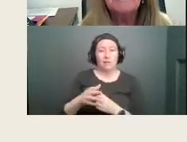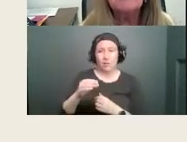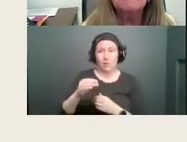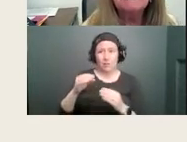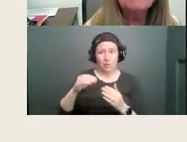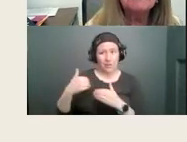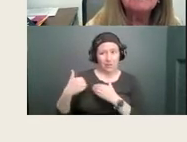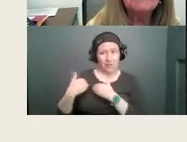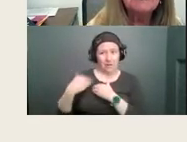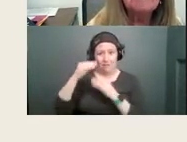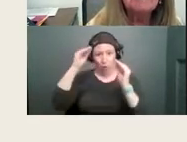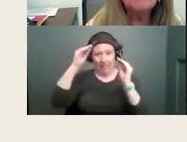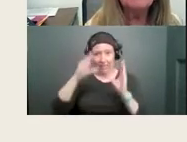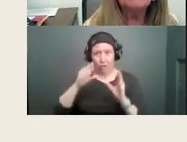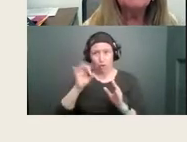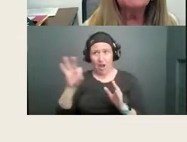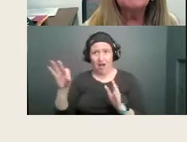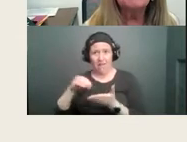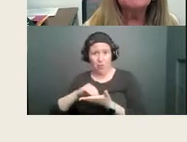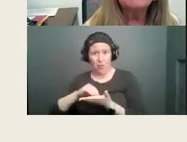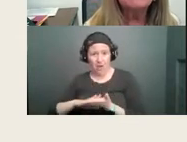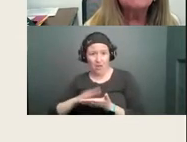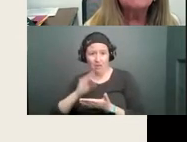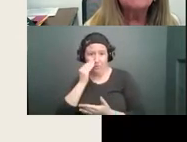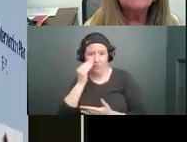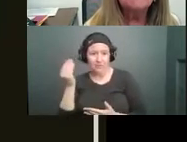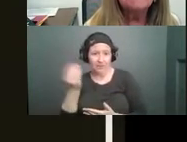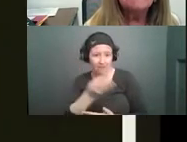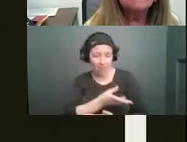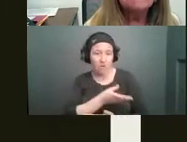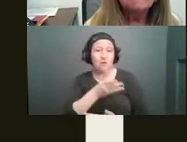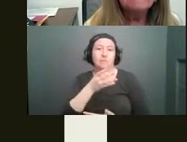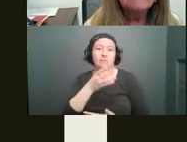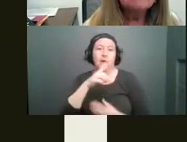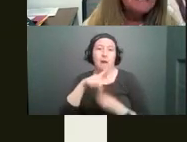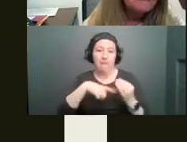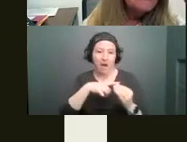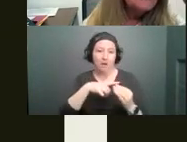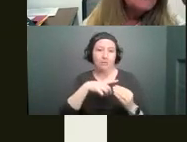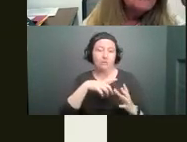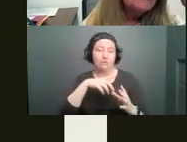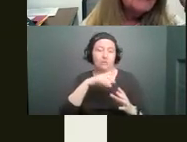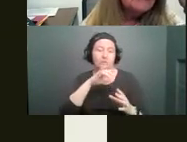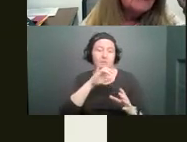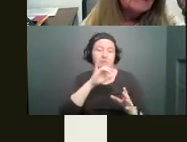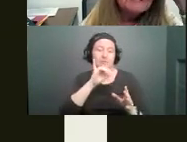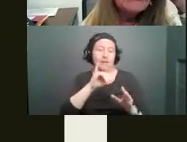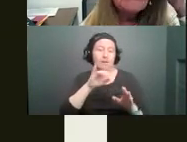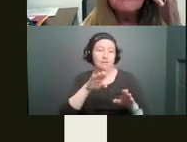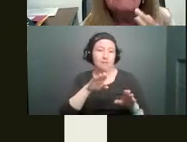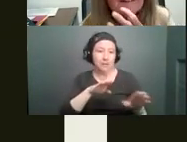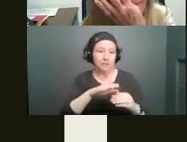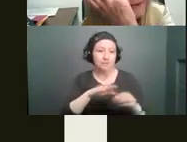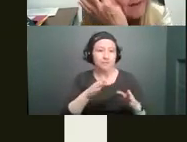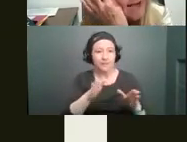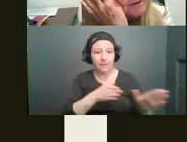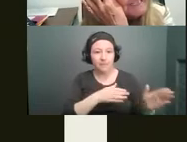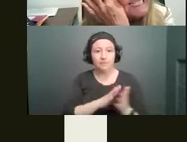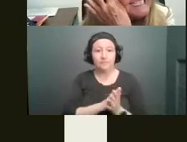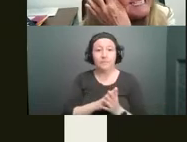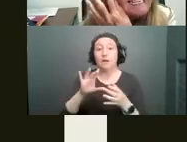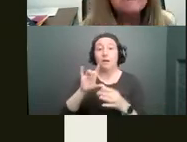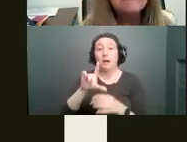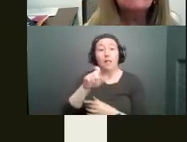to inform the teachers regarding those supports. A link to the behavior intervention plan developed by the